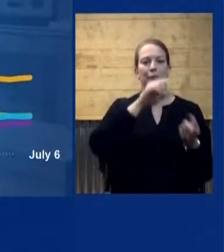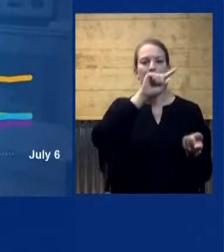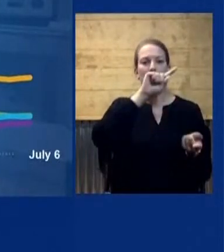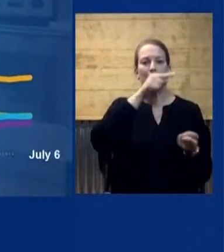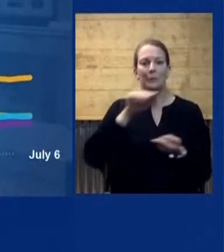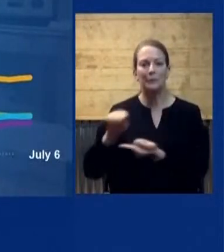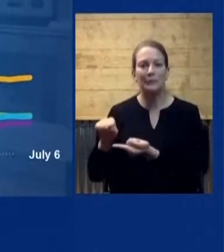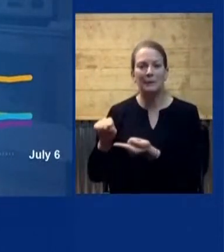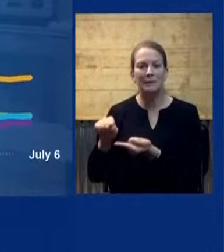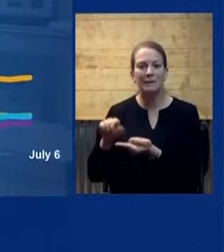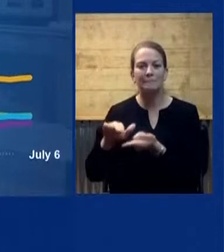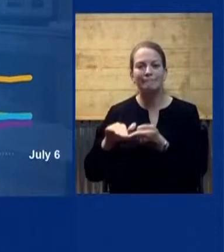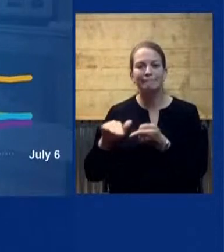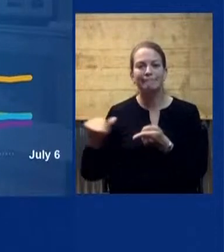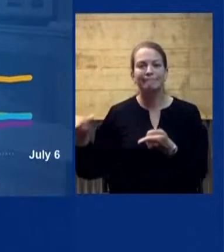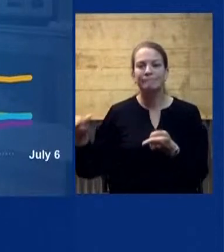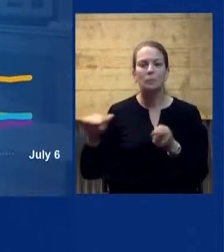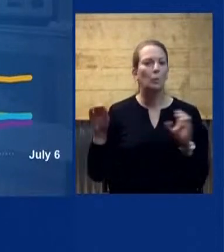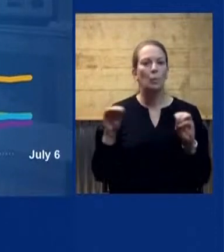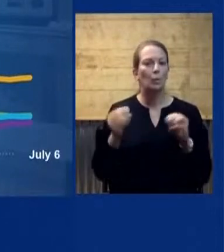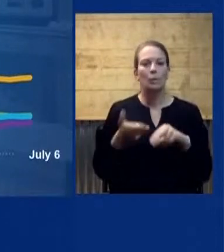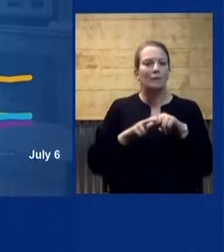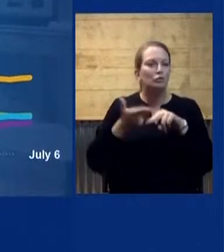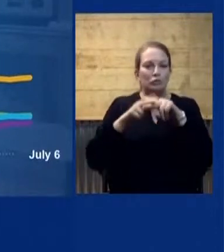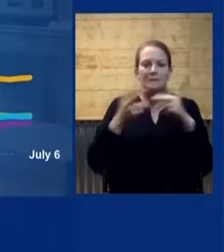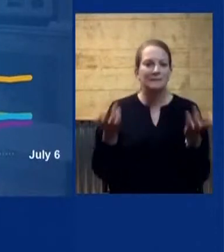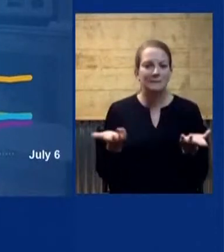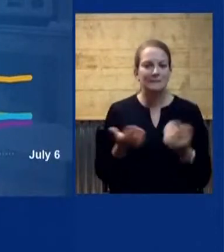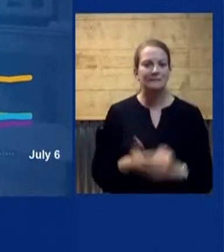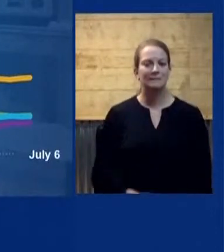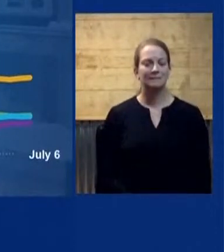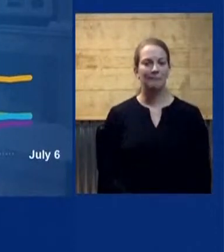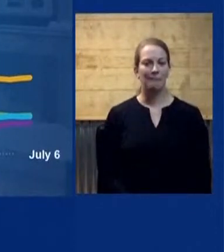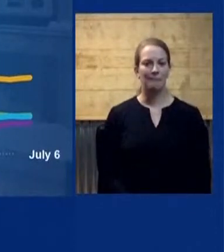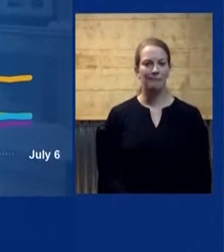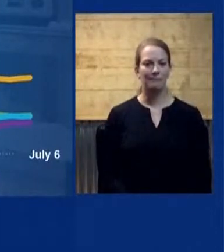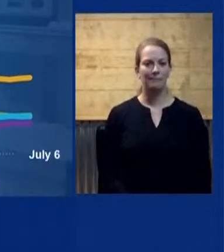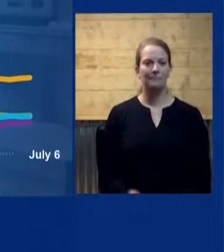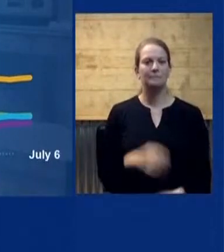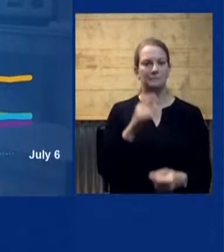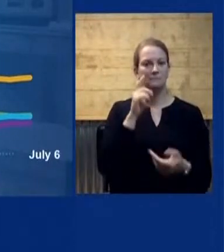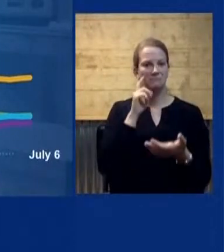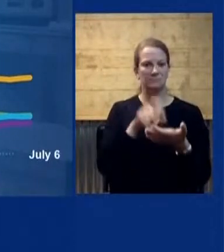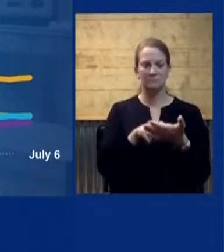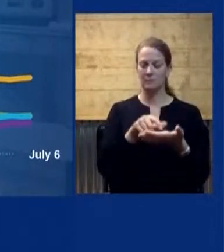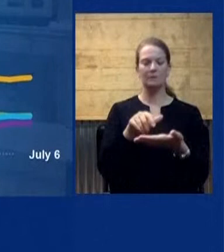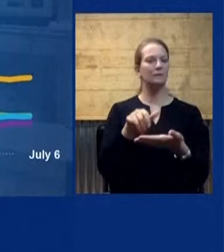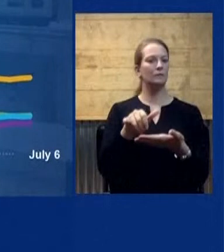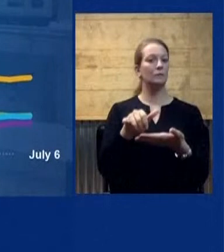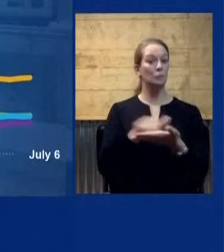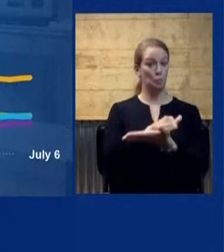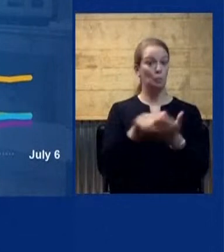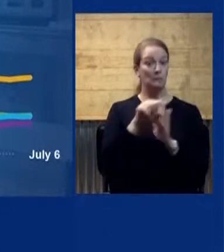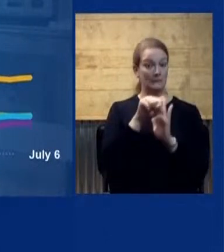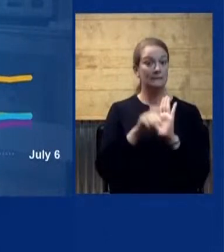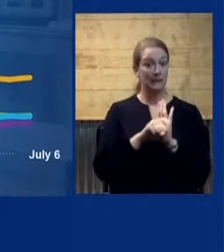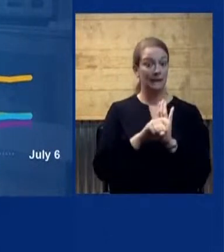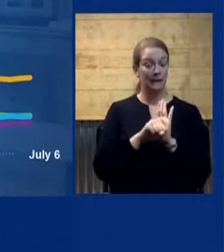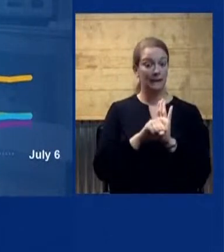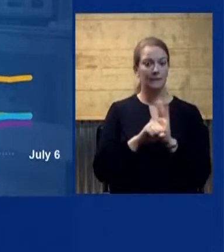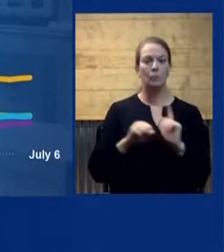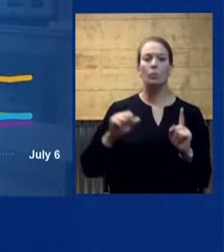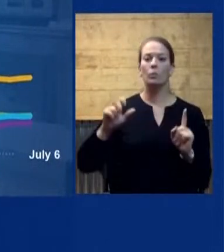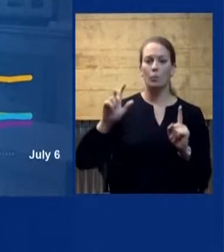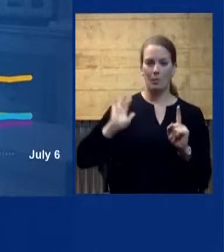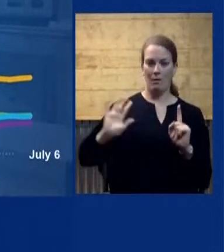flat. So the infection is not increasing. And then compare that to New York. New York, we were higher